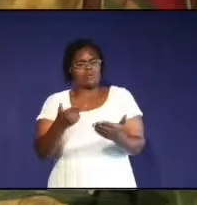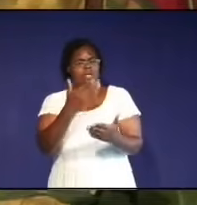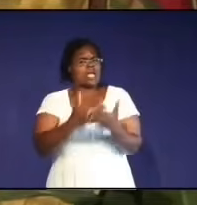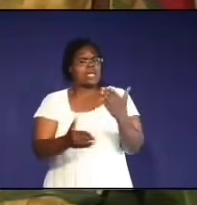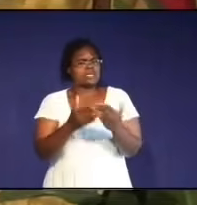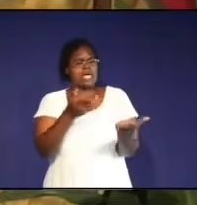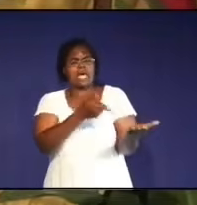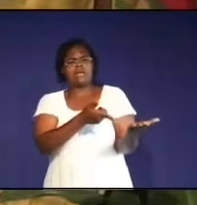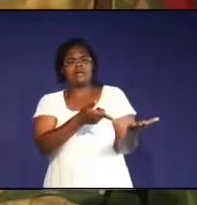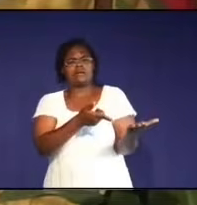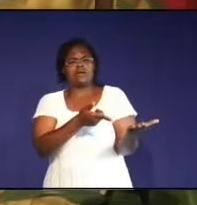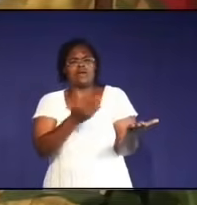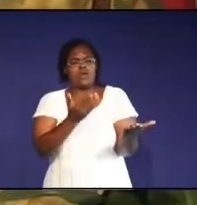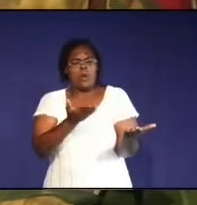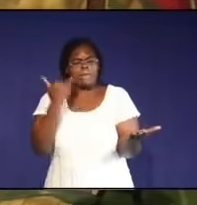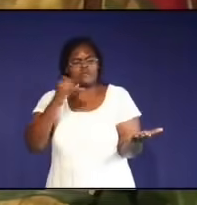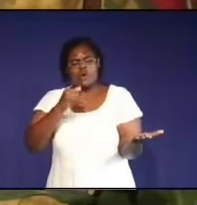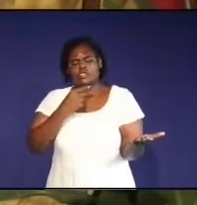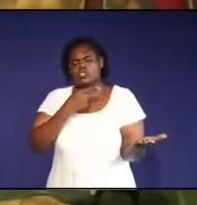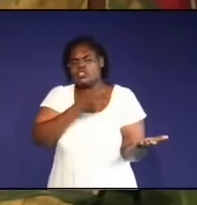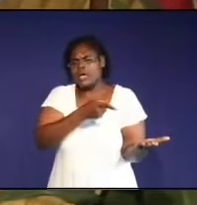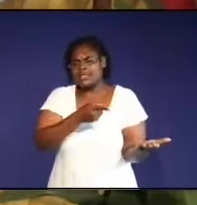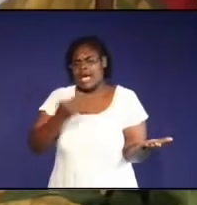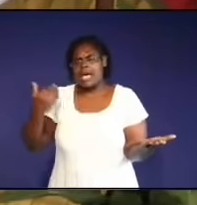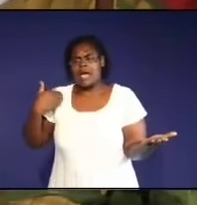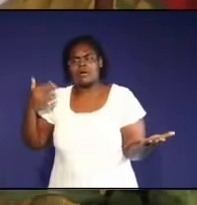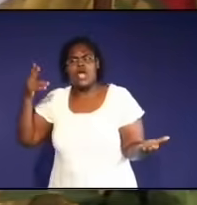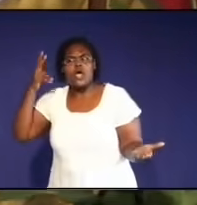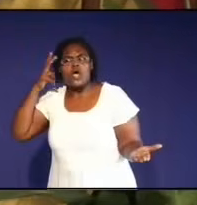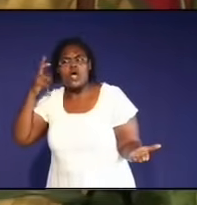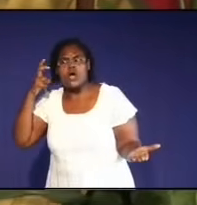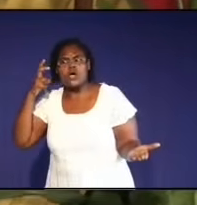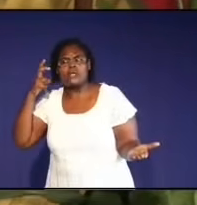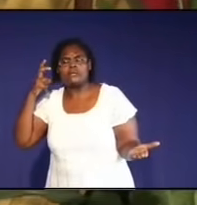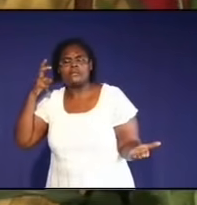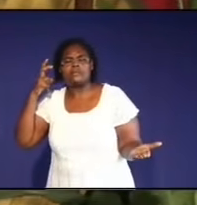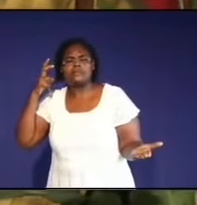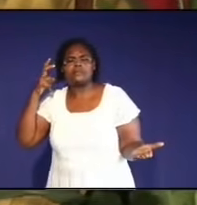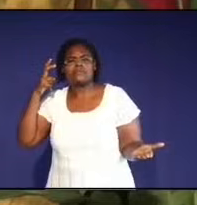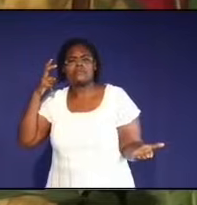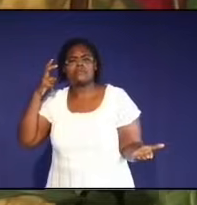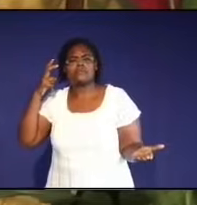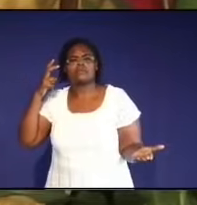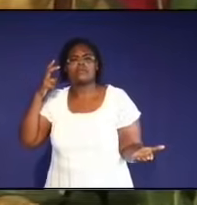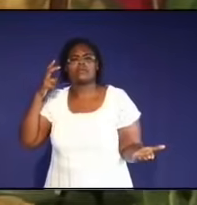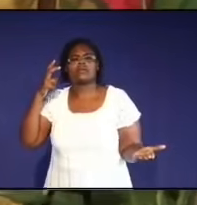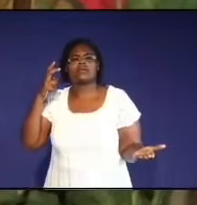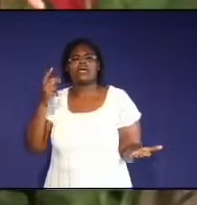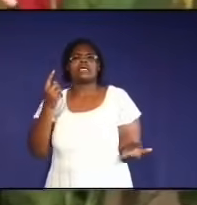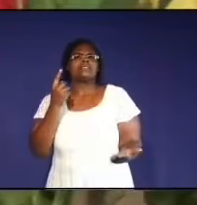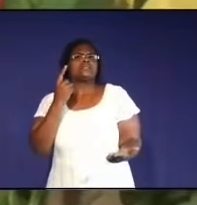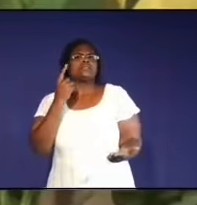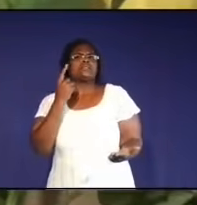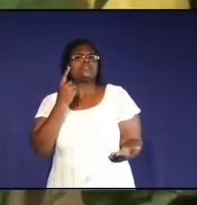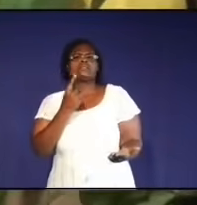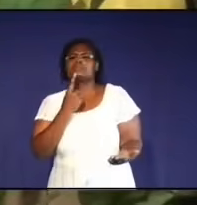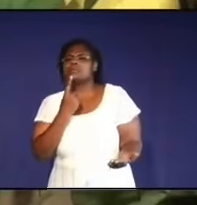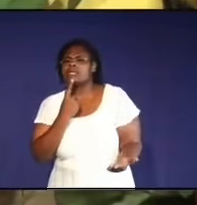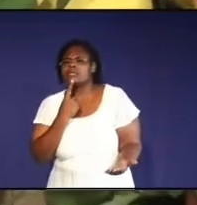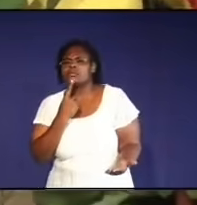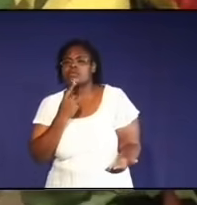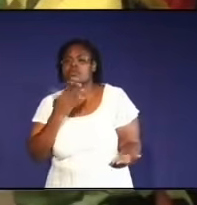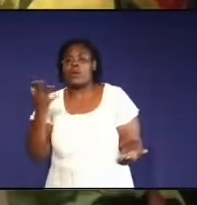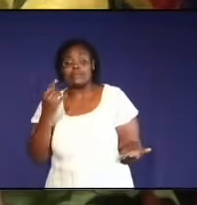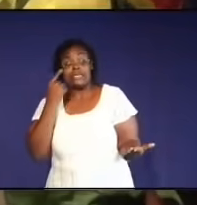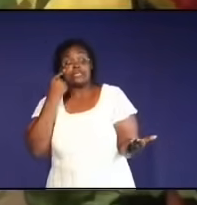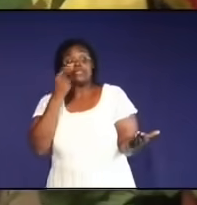Before John tells you what he heard from the angels, he's telling us what he